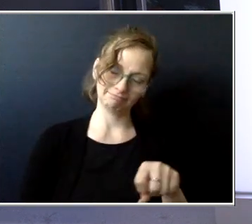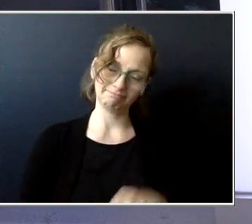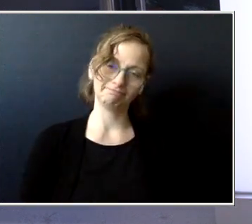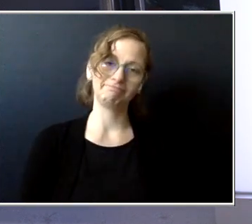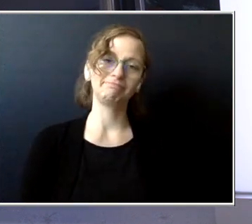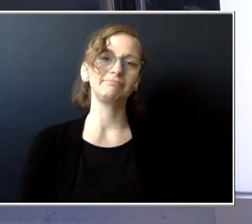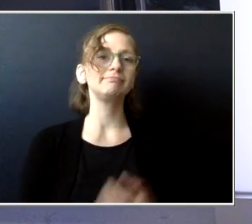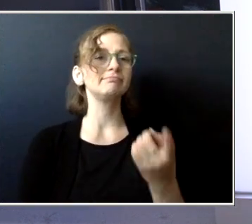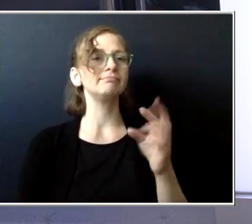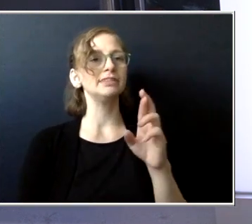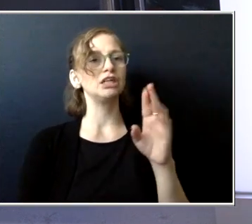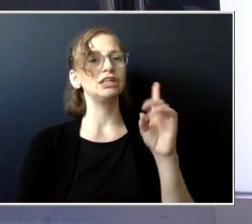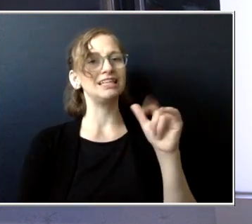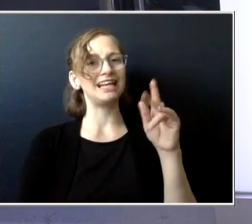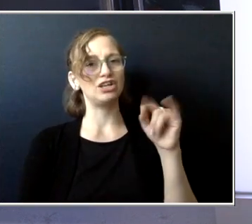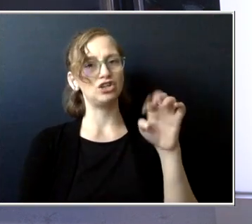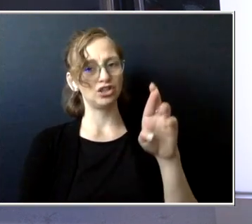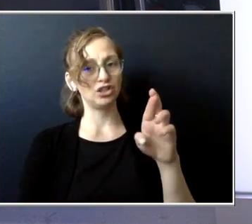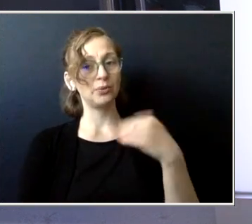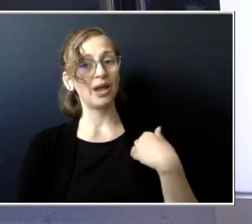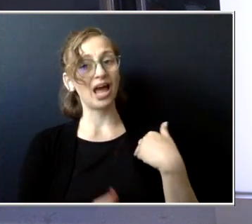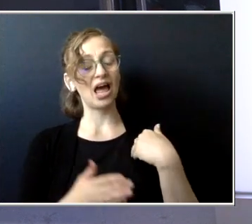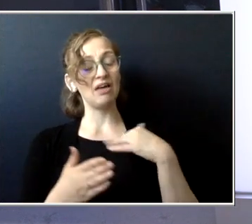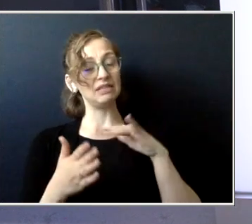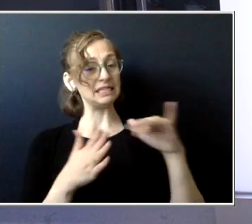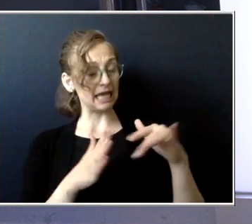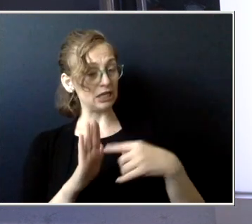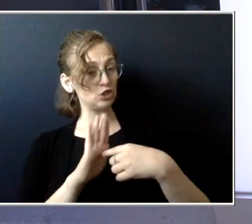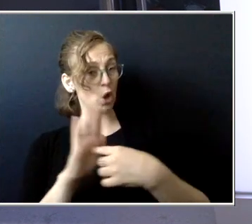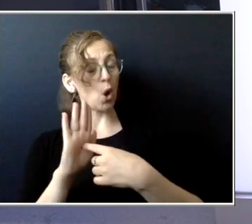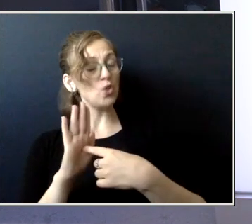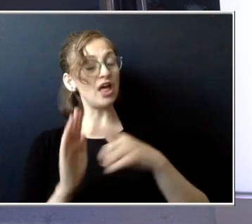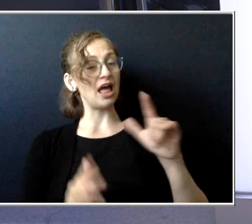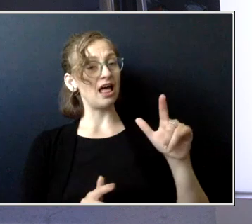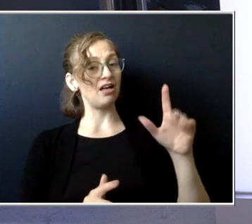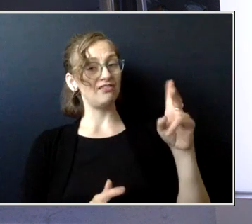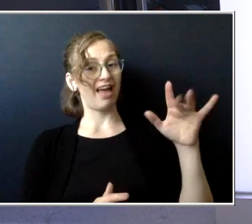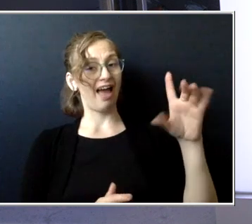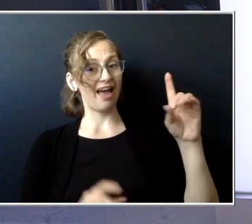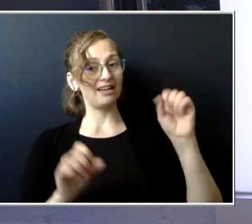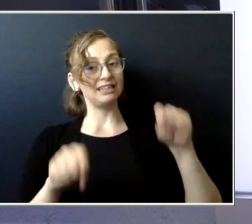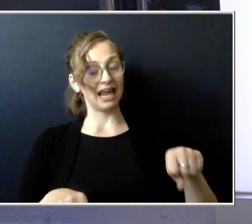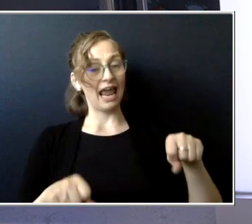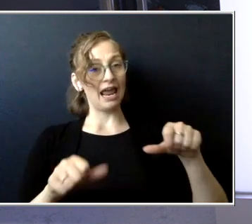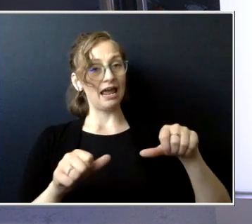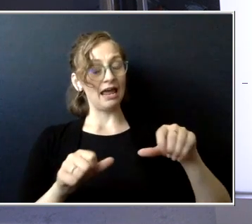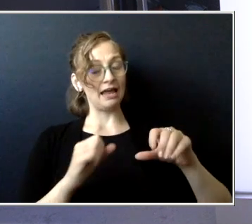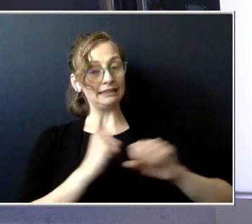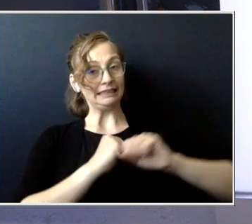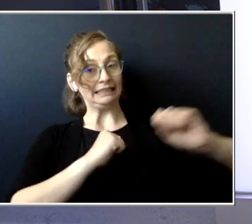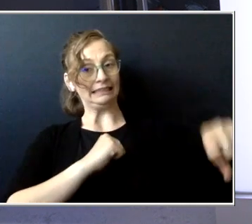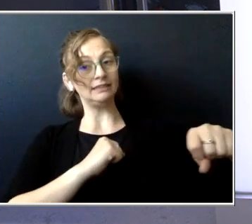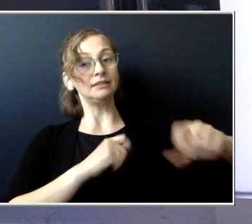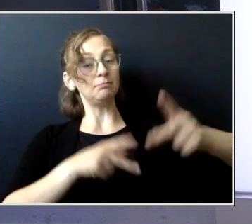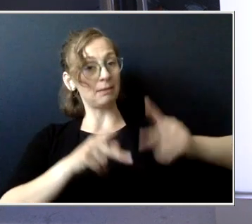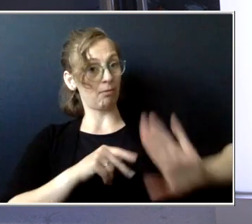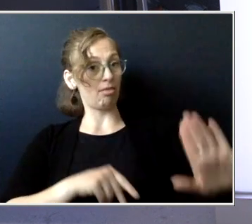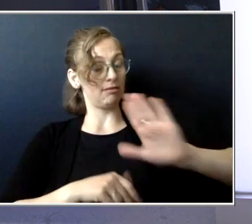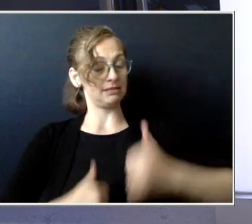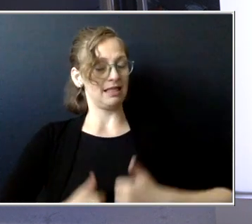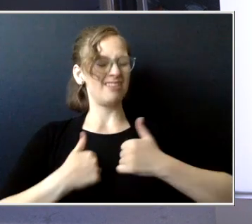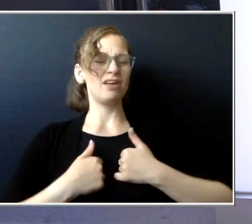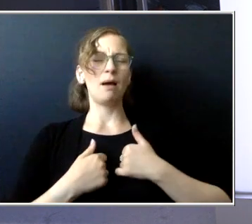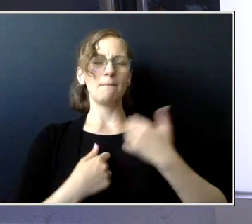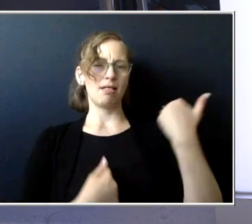have some studies showing these devices can extend people's lives. Obviously, you talked about that a little bit. But just last month, the FDA announced a recall for these